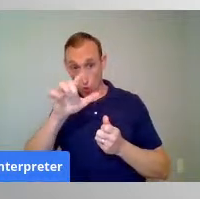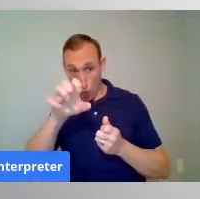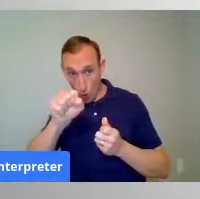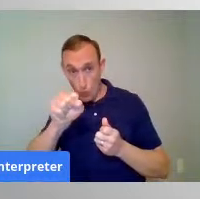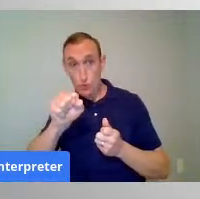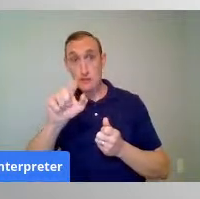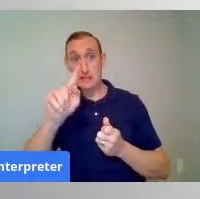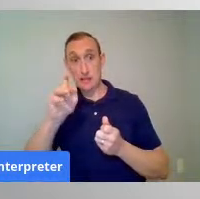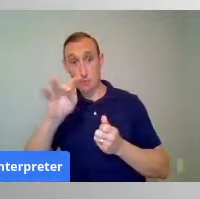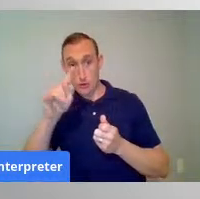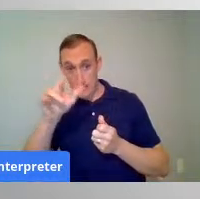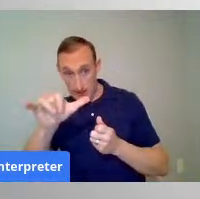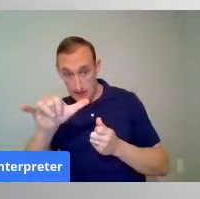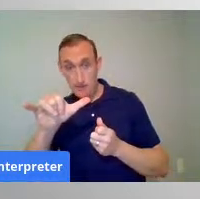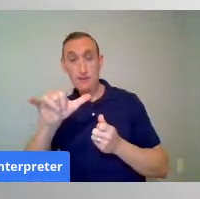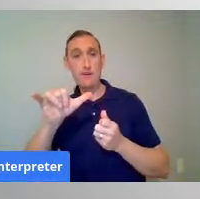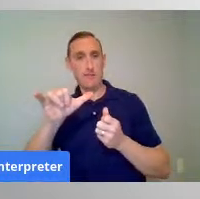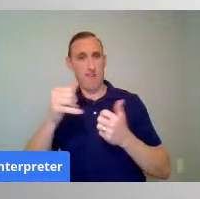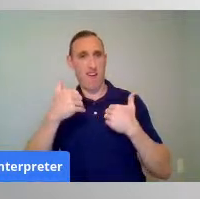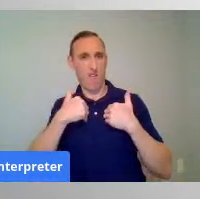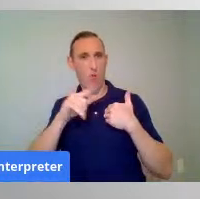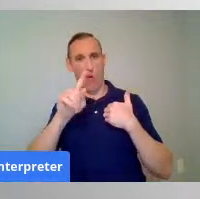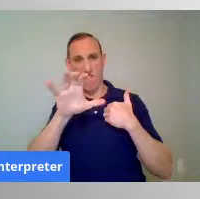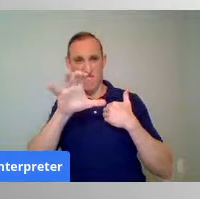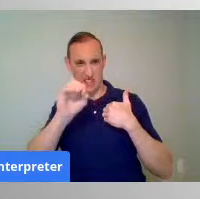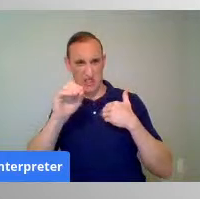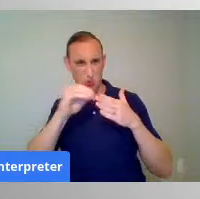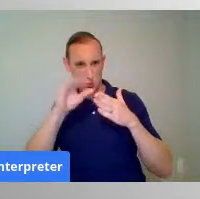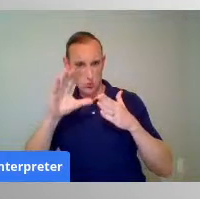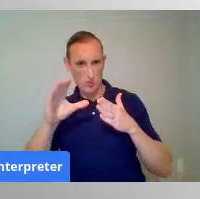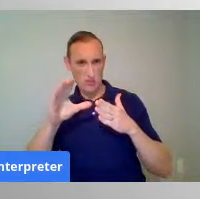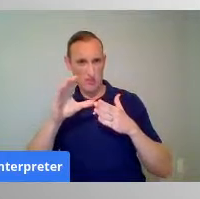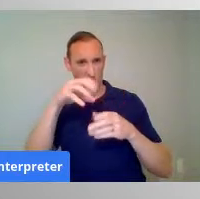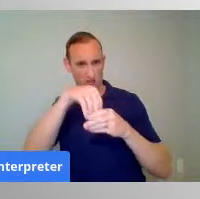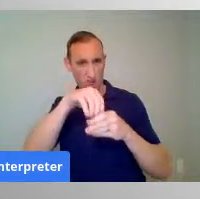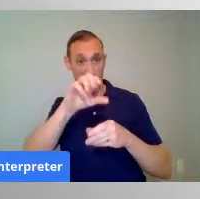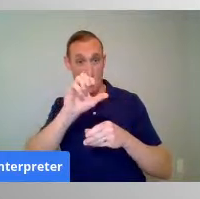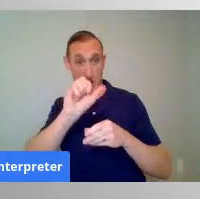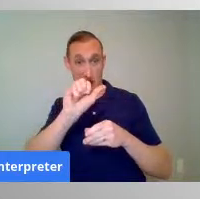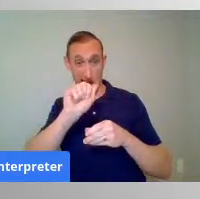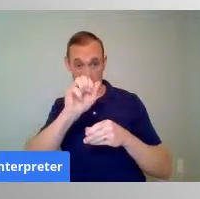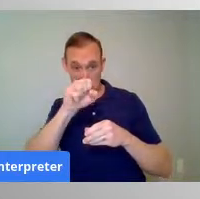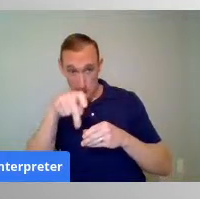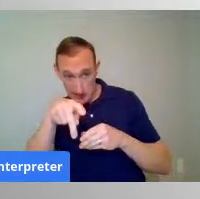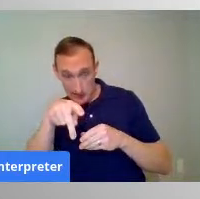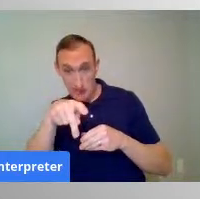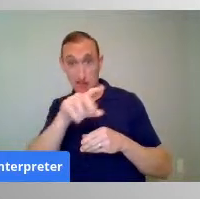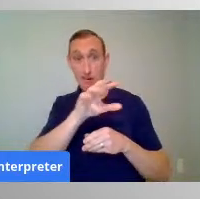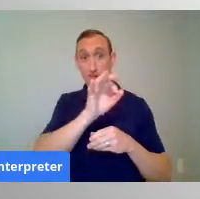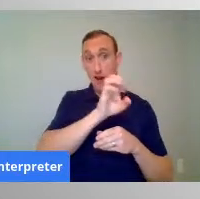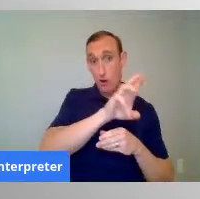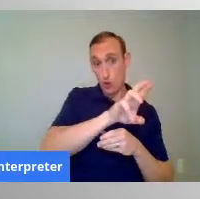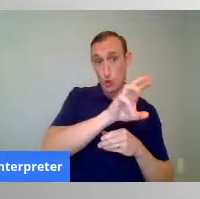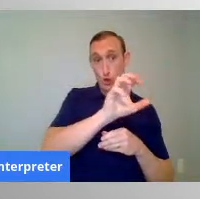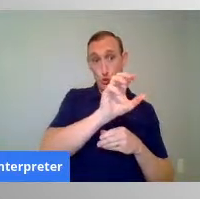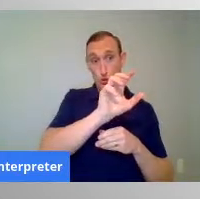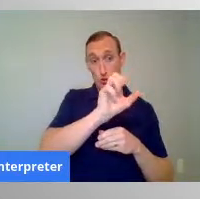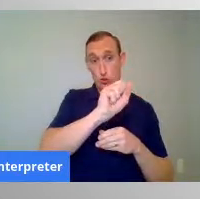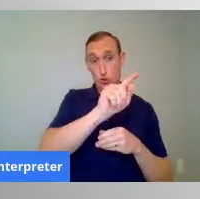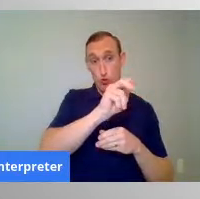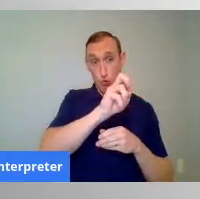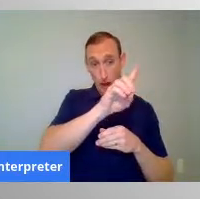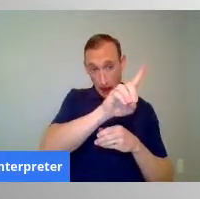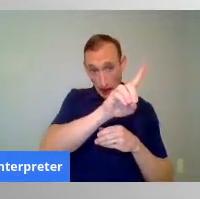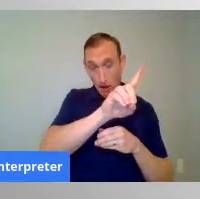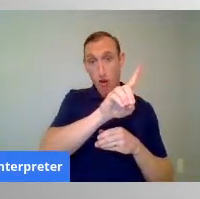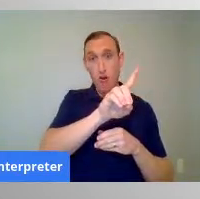150 students, where we have Fowler or maybe even Stroud, even though they had a Boys and Girls Club, their after school